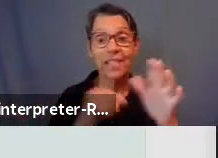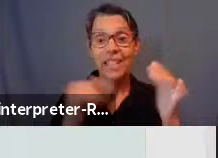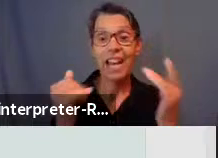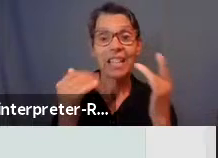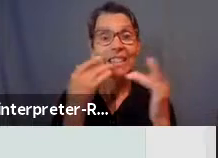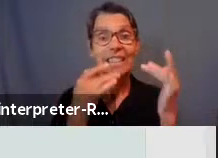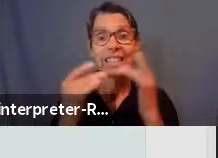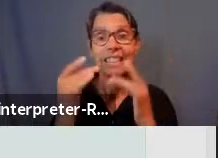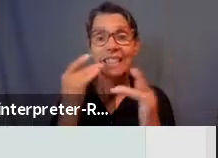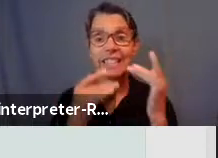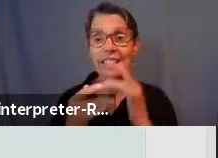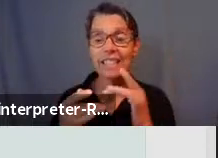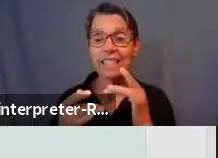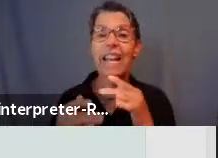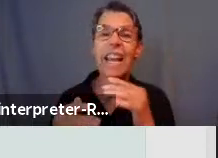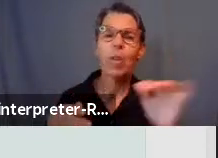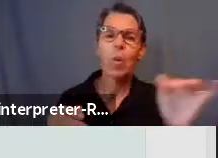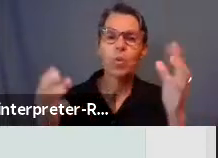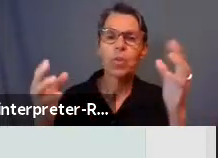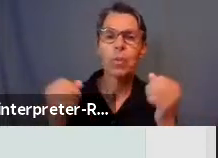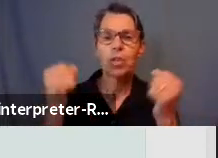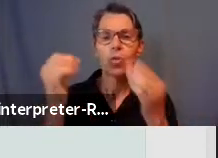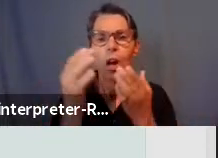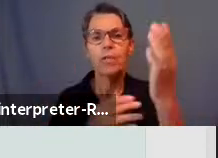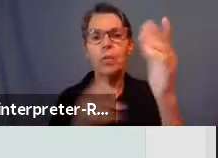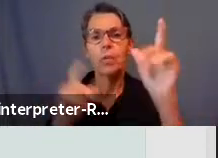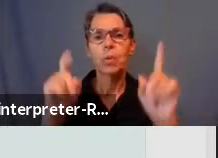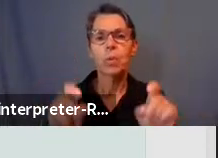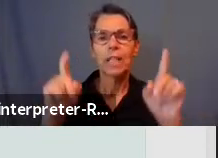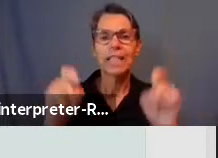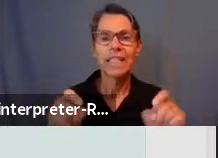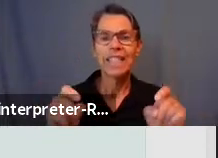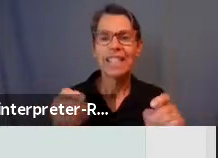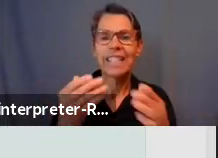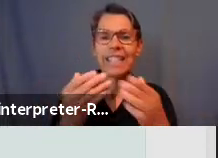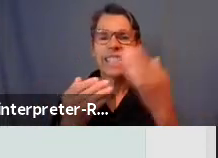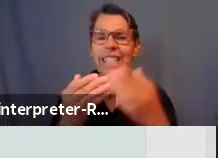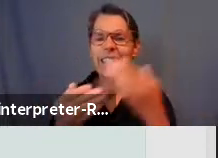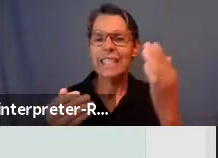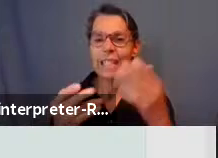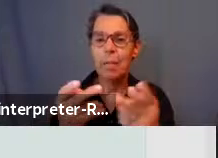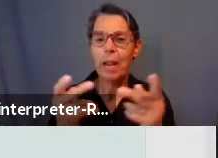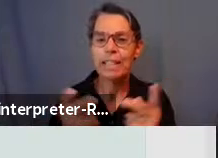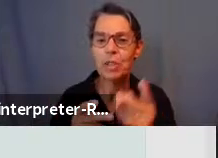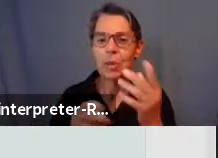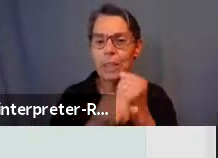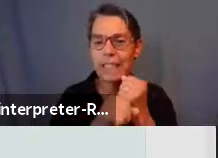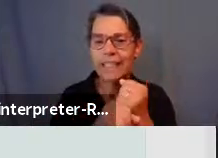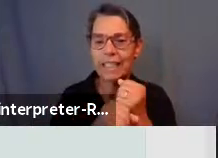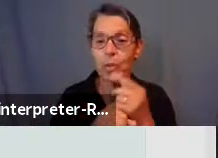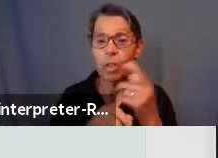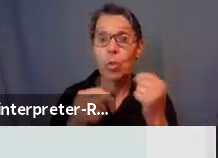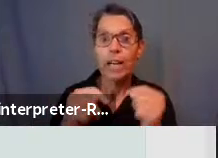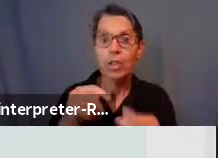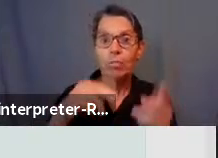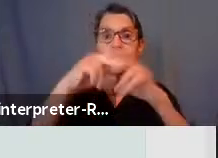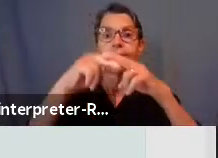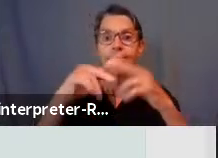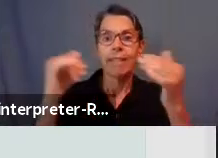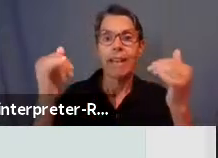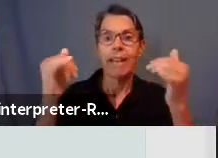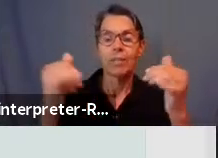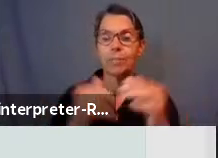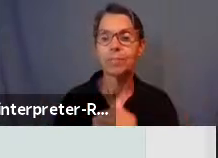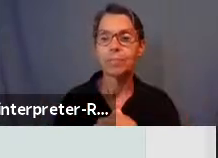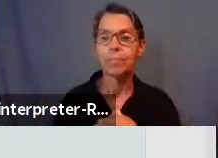and convenient locations like drive-through testing and things like that we're trying to ramp back up. So all of those things kind of help us plan